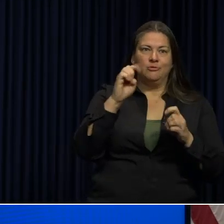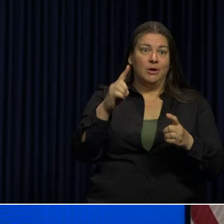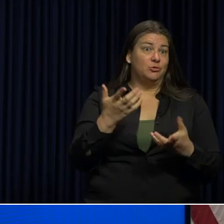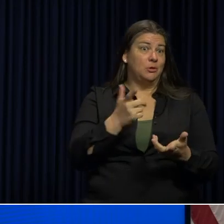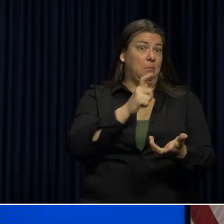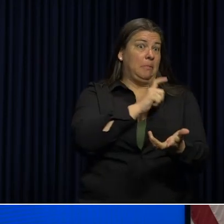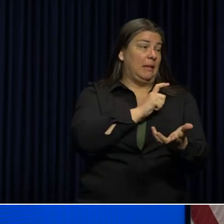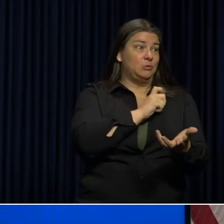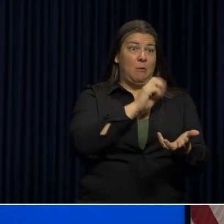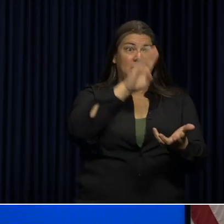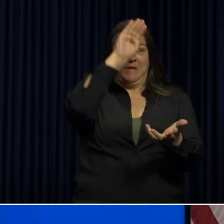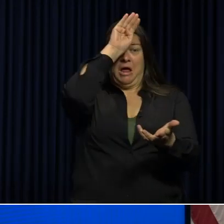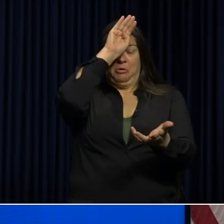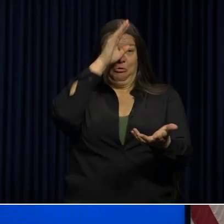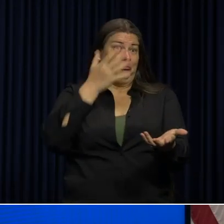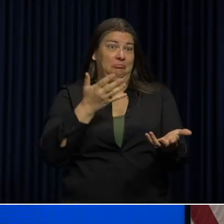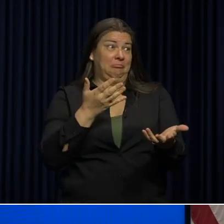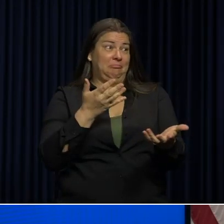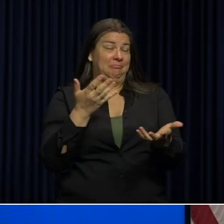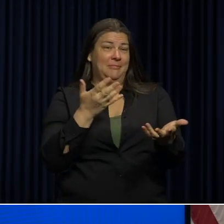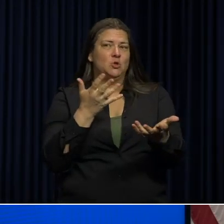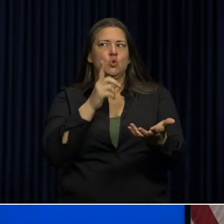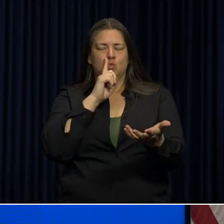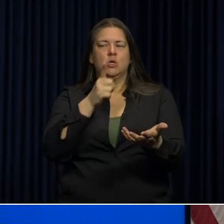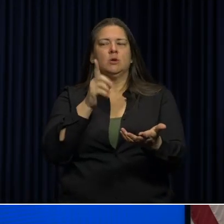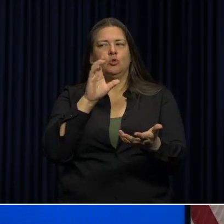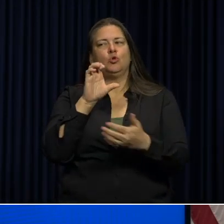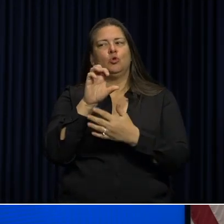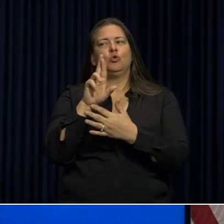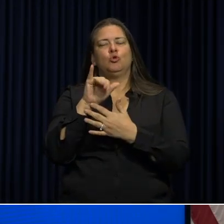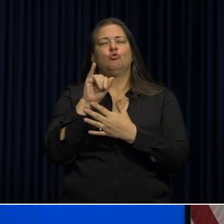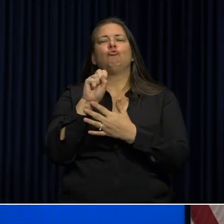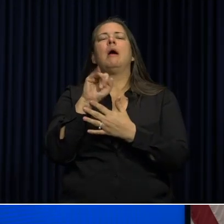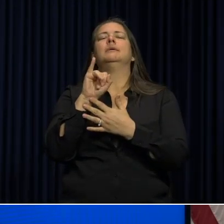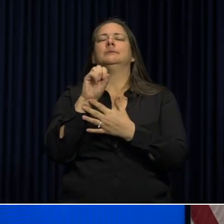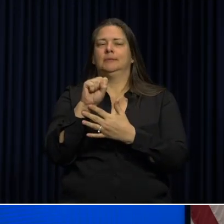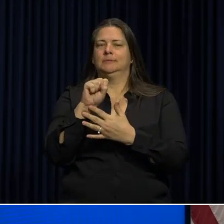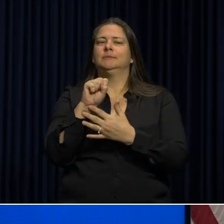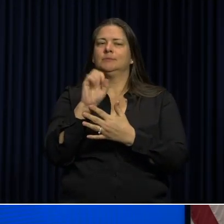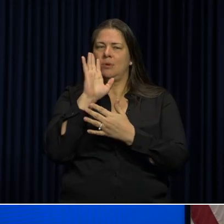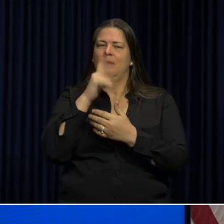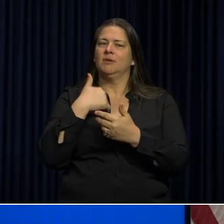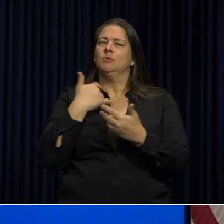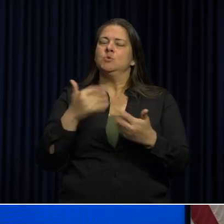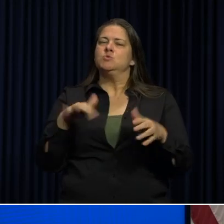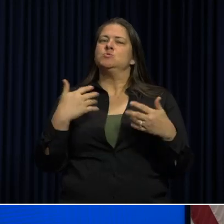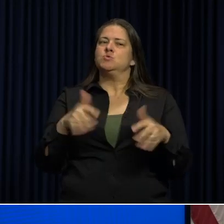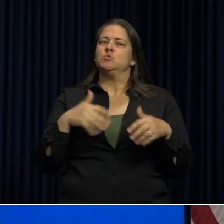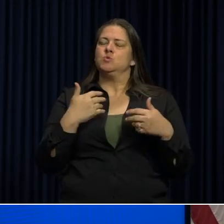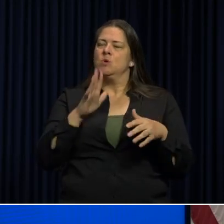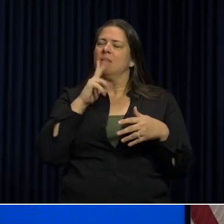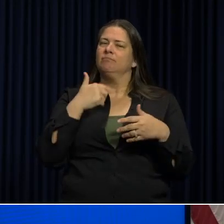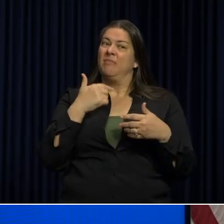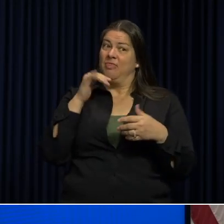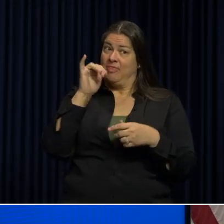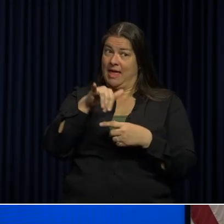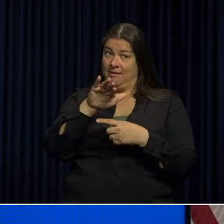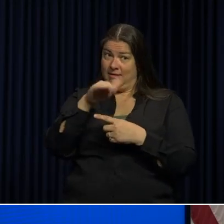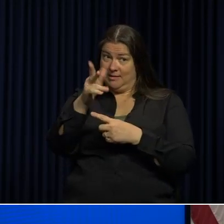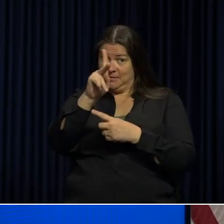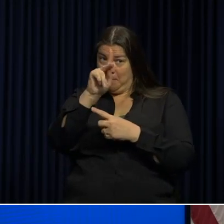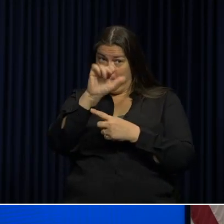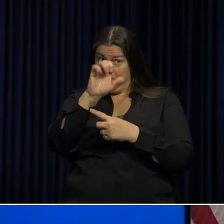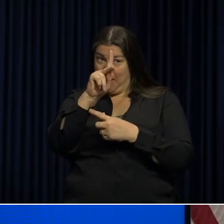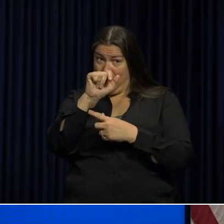and fire. I mean, it is a real crisis there too. So the next package must include